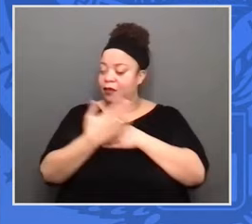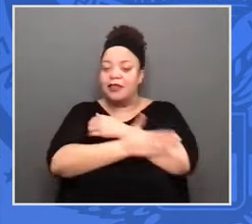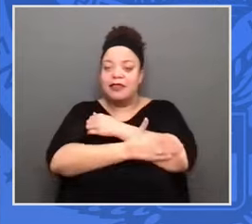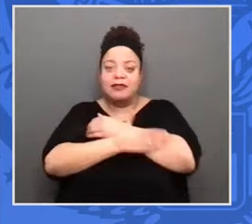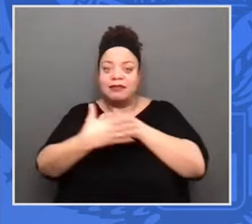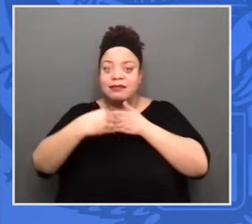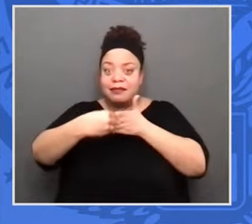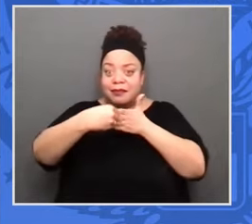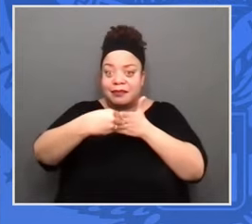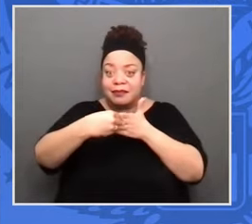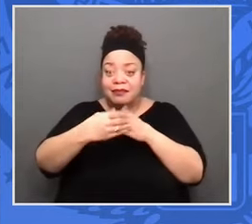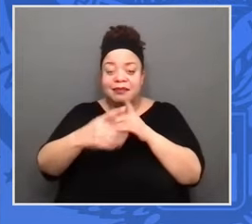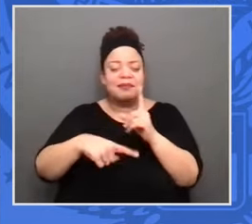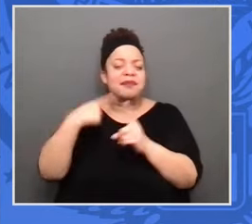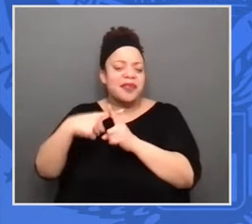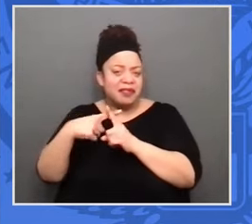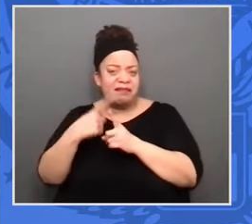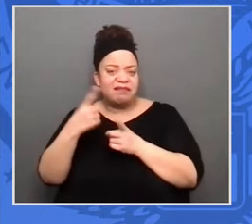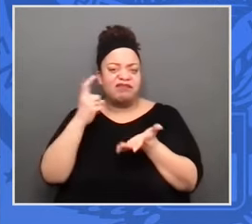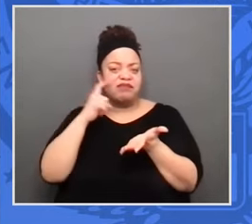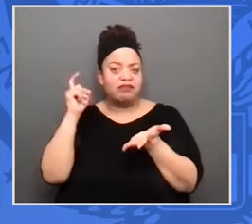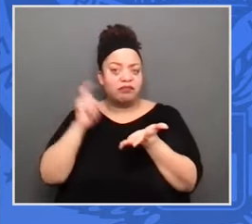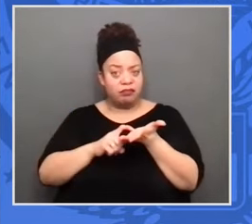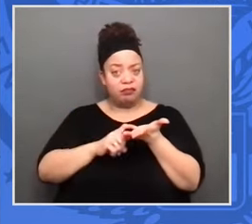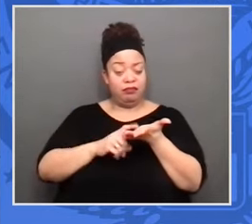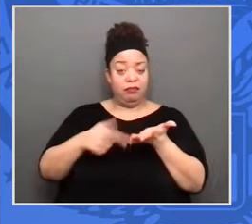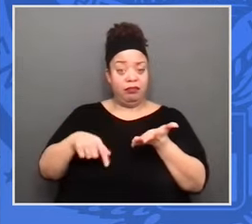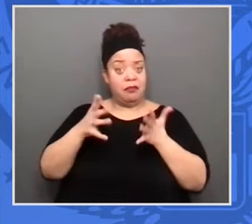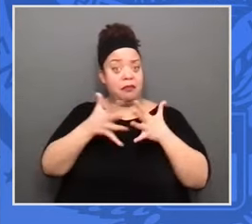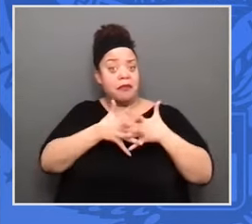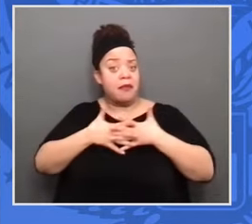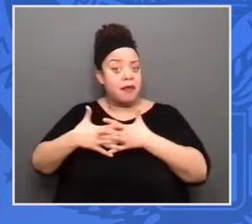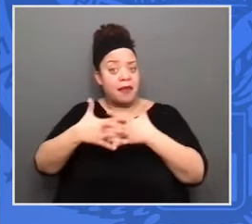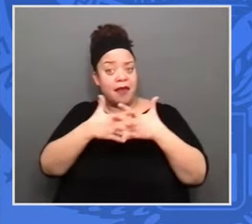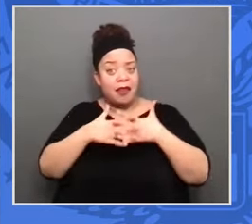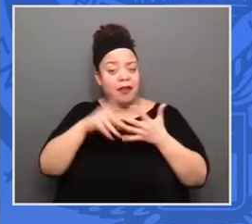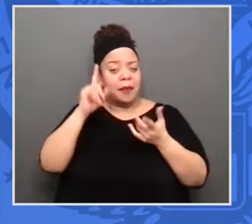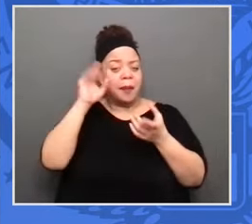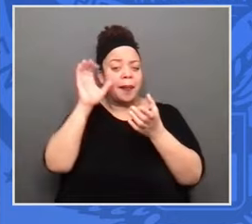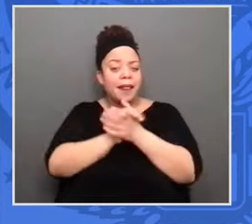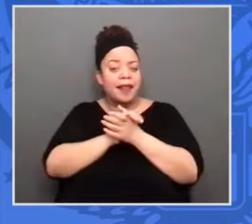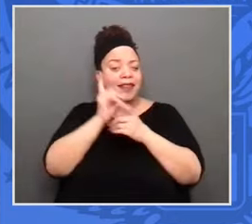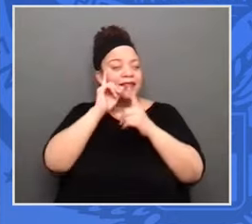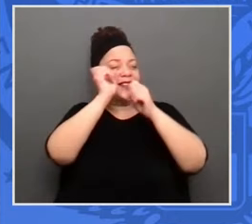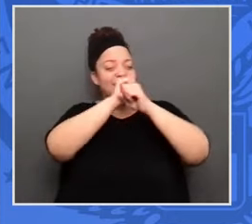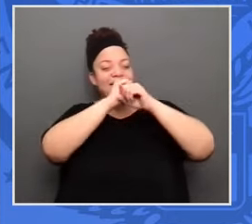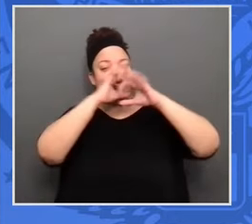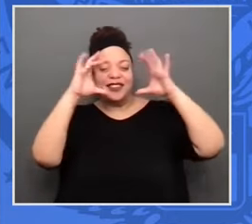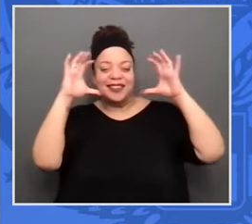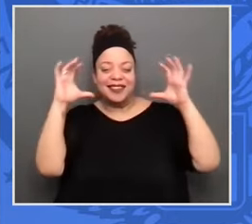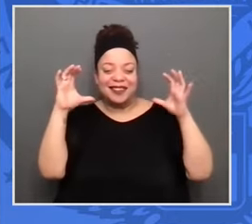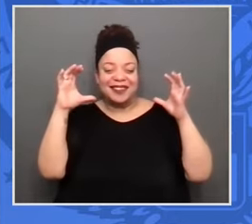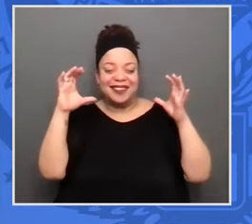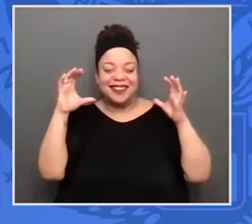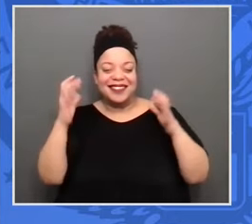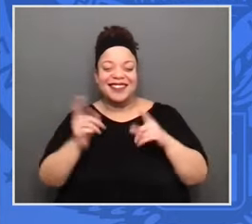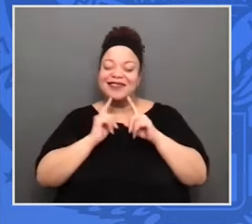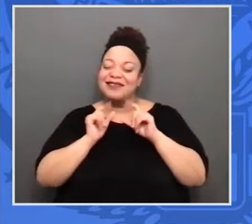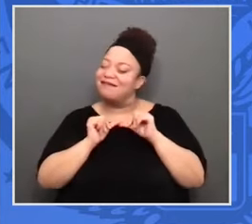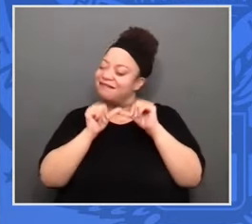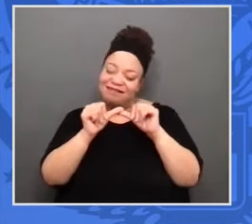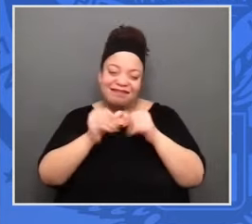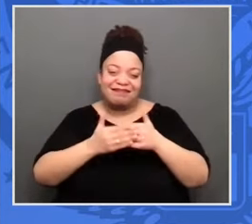permanence of our American ideal. Every 4 years, we hear the words that will empower us